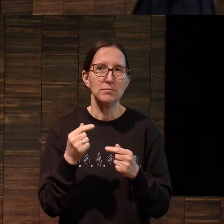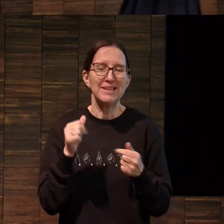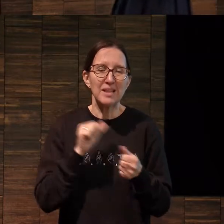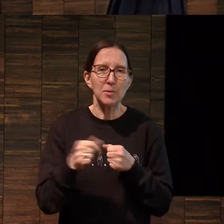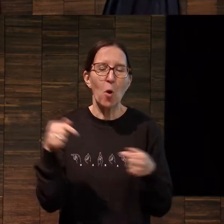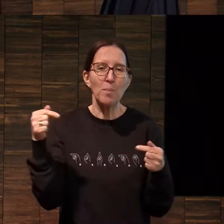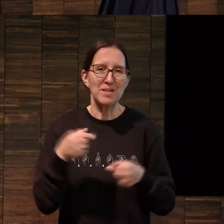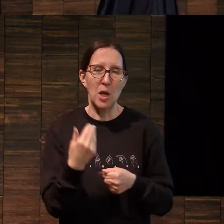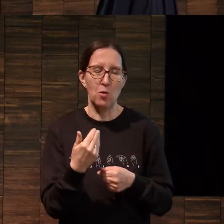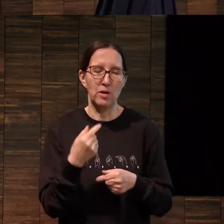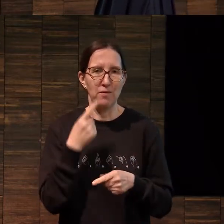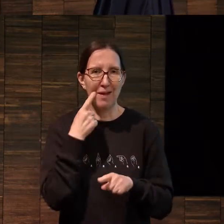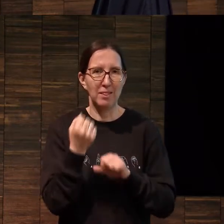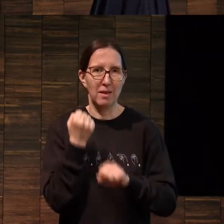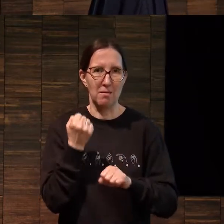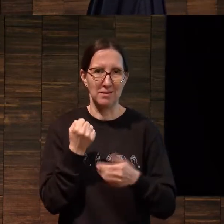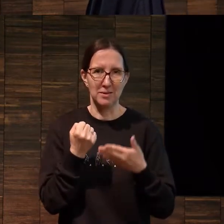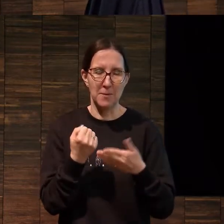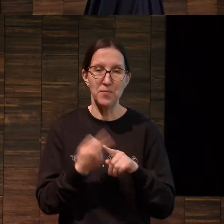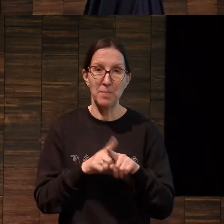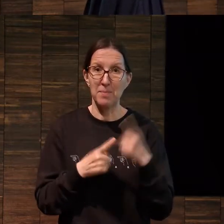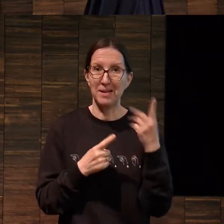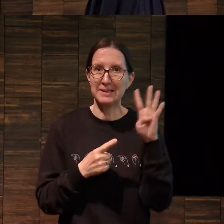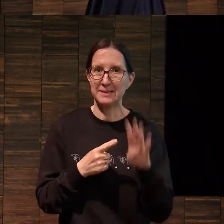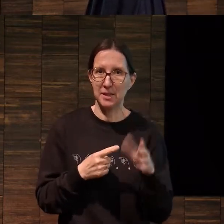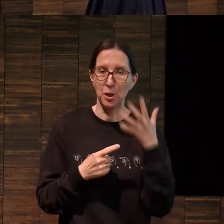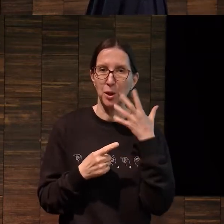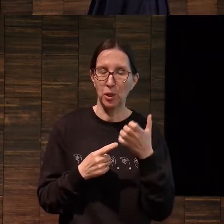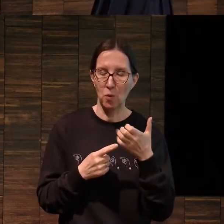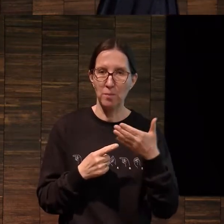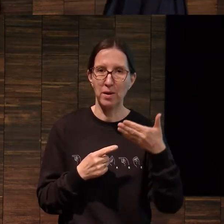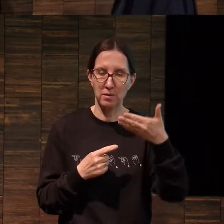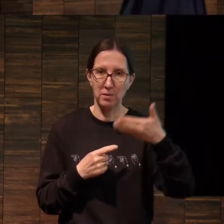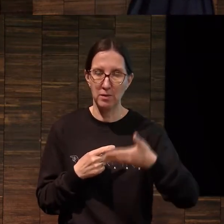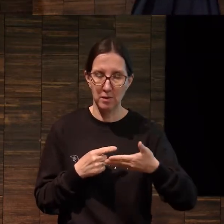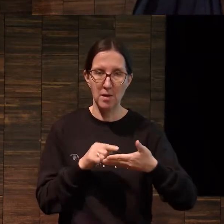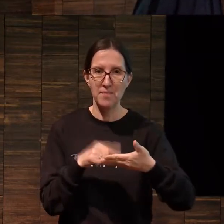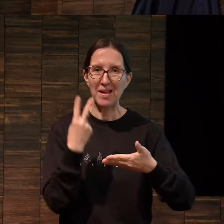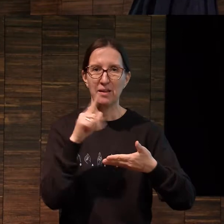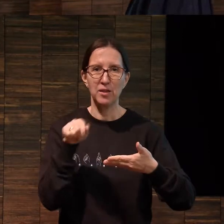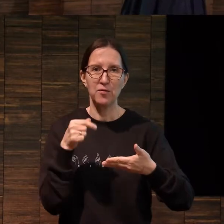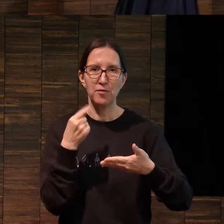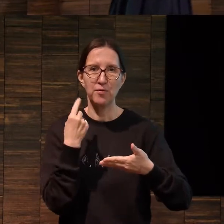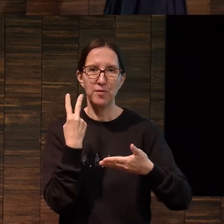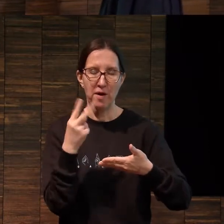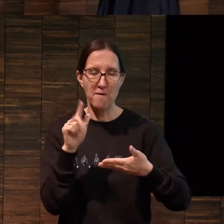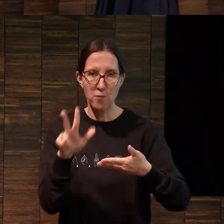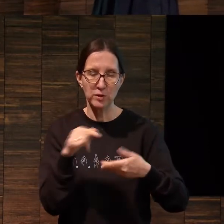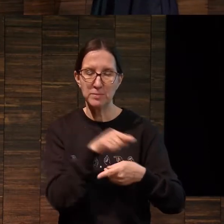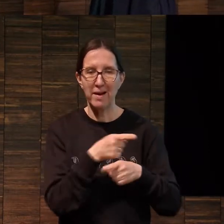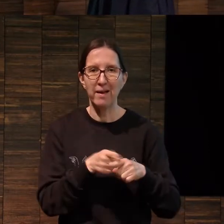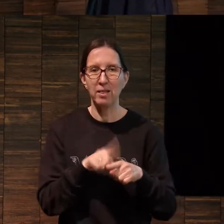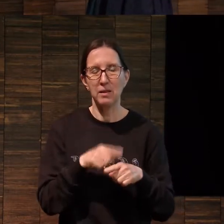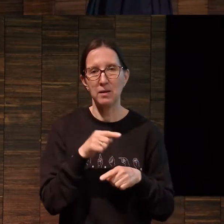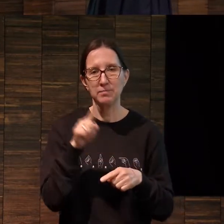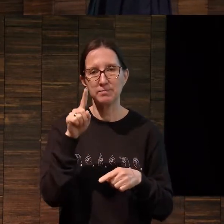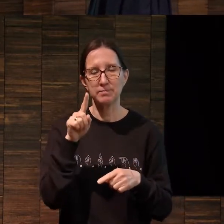certain value to color contrasts, numerical value. We see here gray on